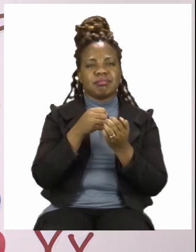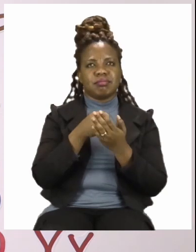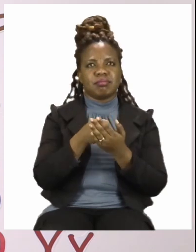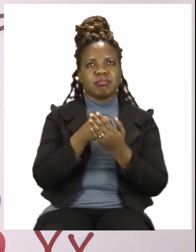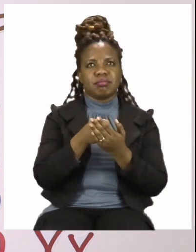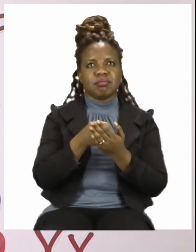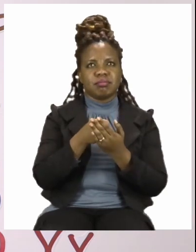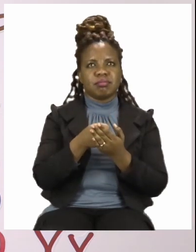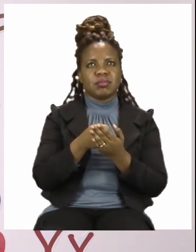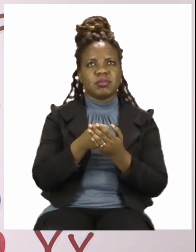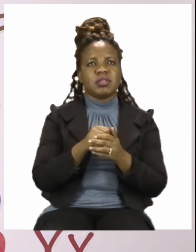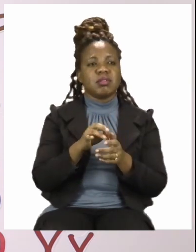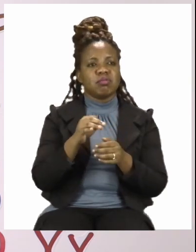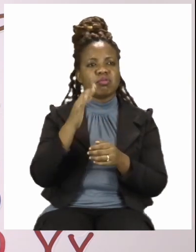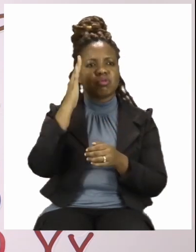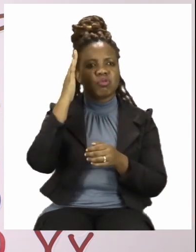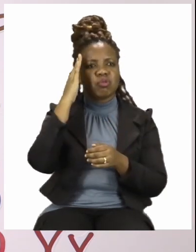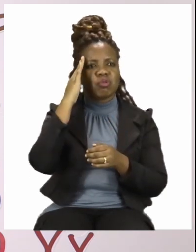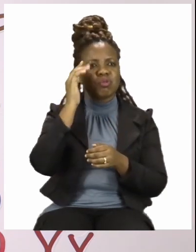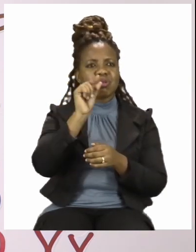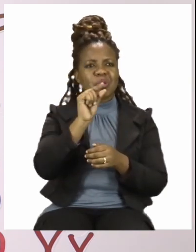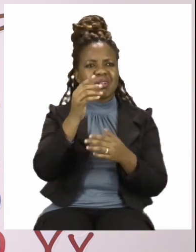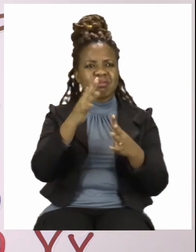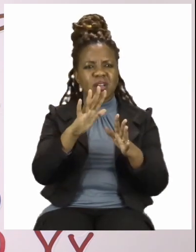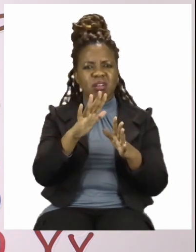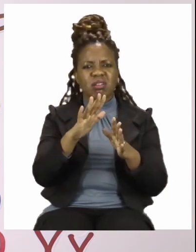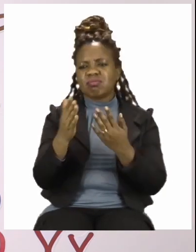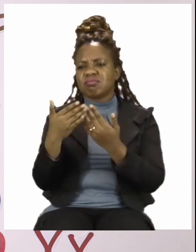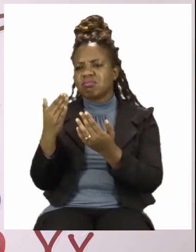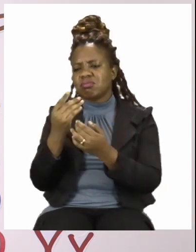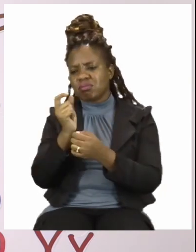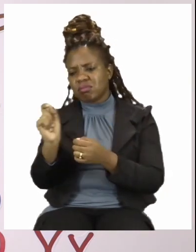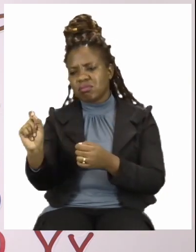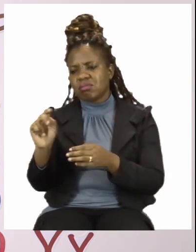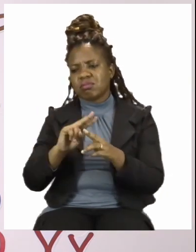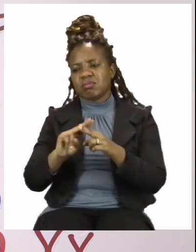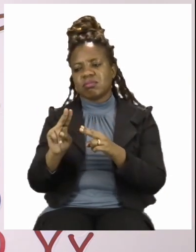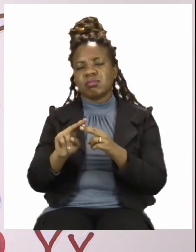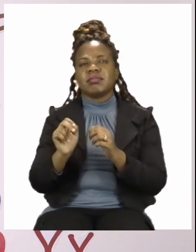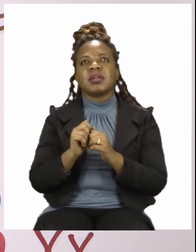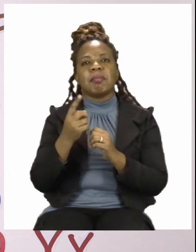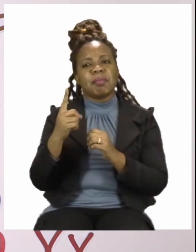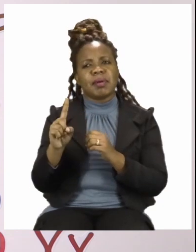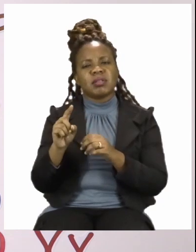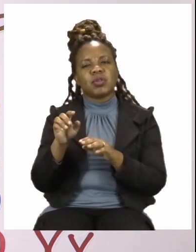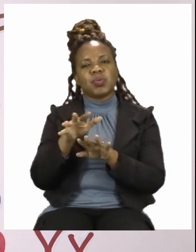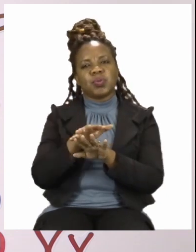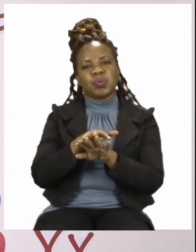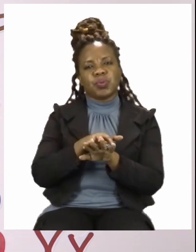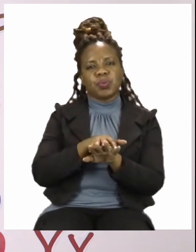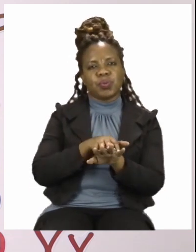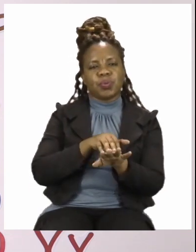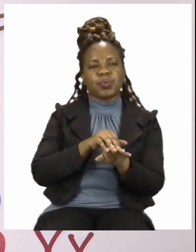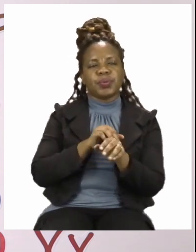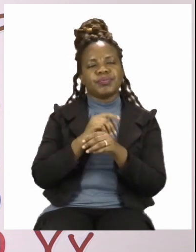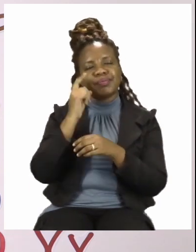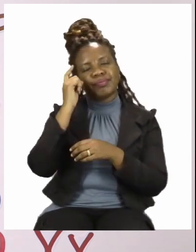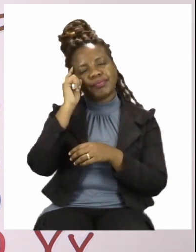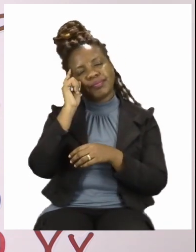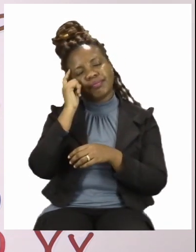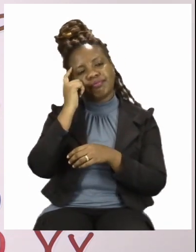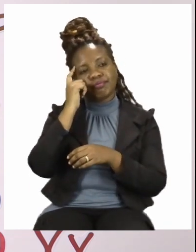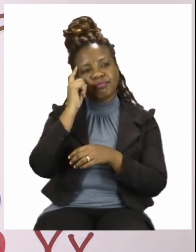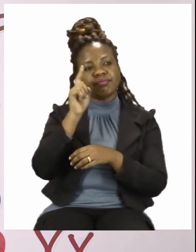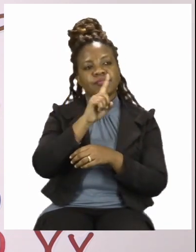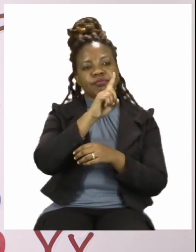then write it because it will be easier for you. Take your time with this one, and if you're not sure, you can always ask